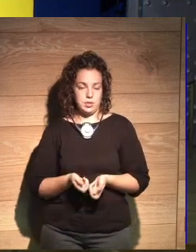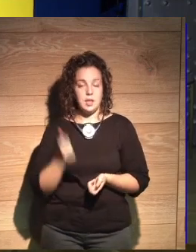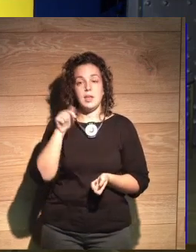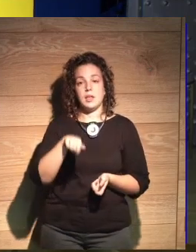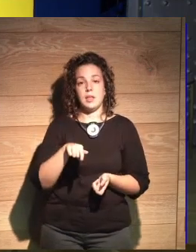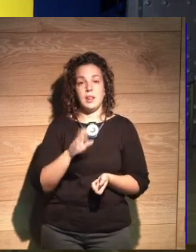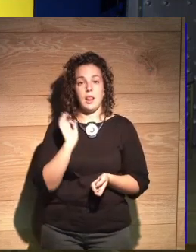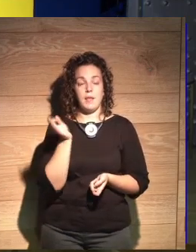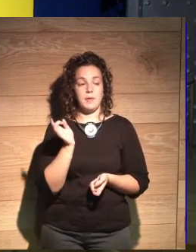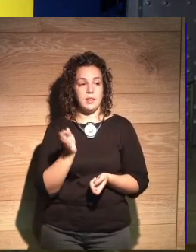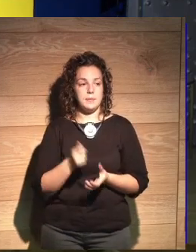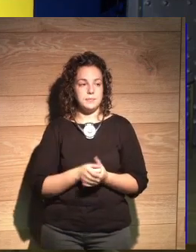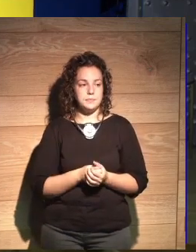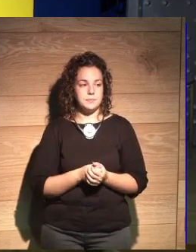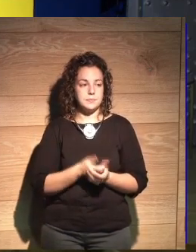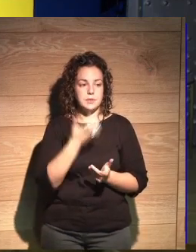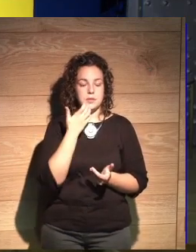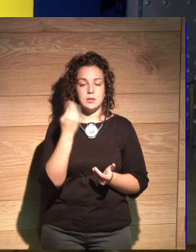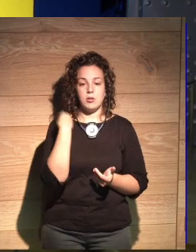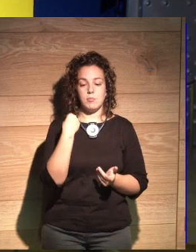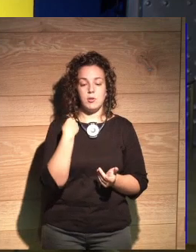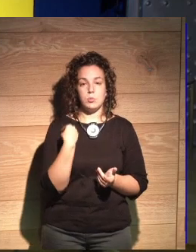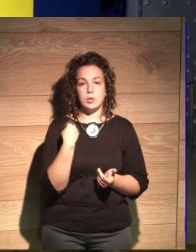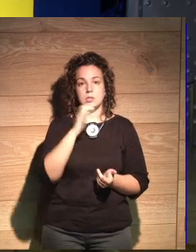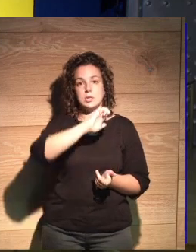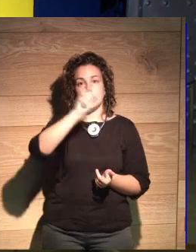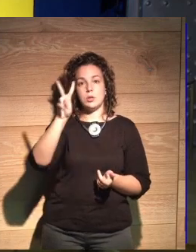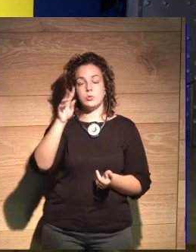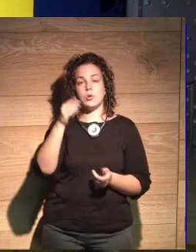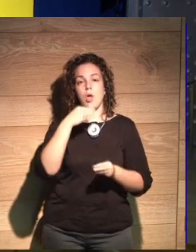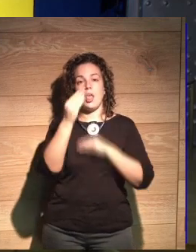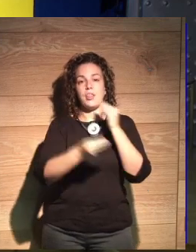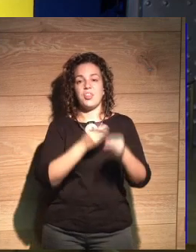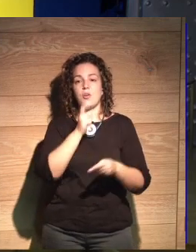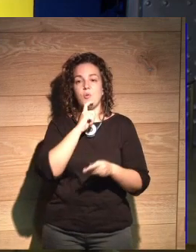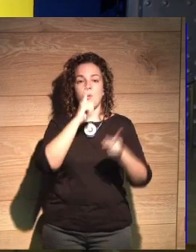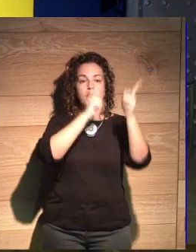United States doing at resolving its problems at present? Not very well.